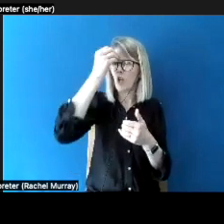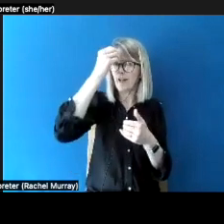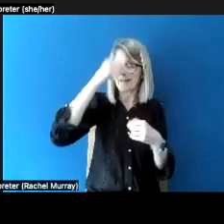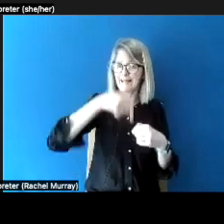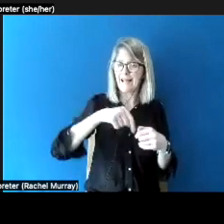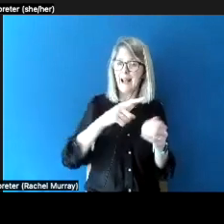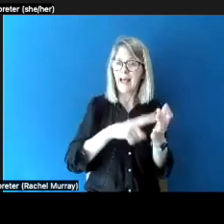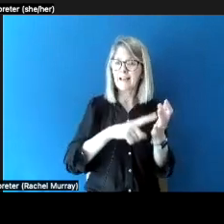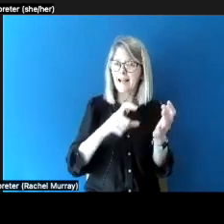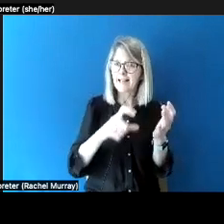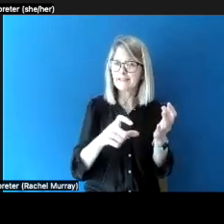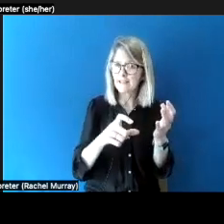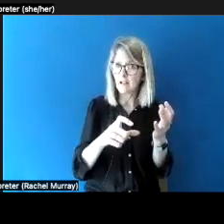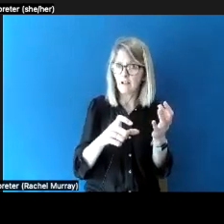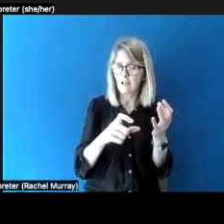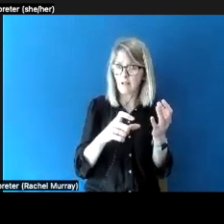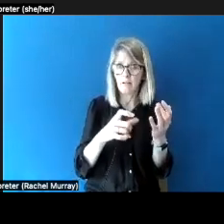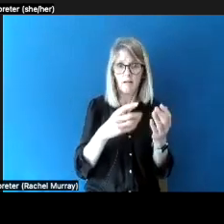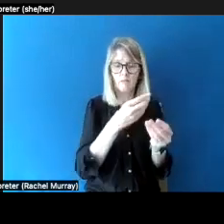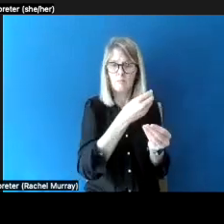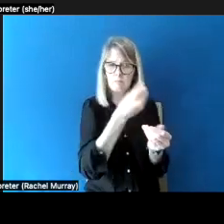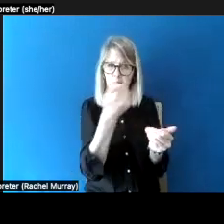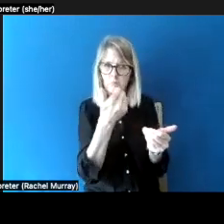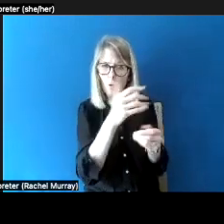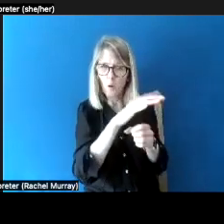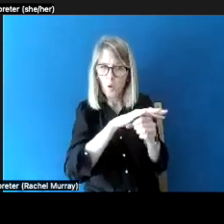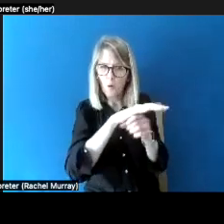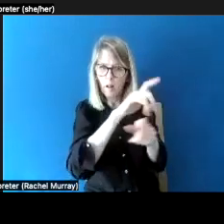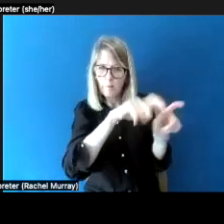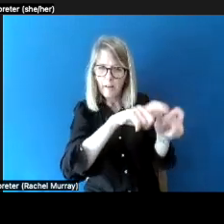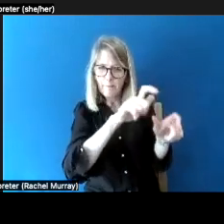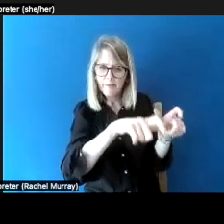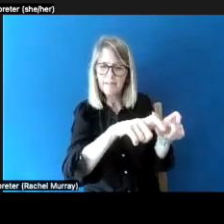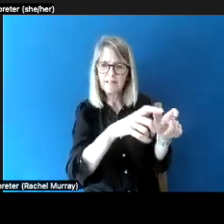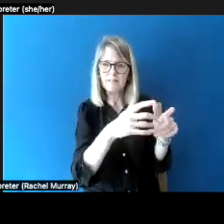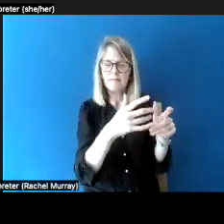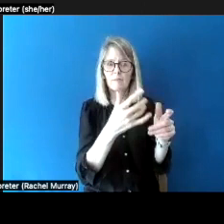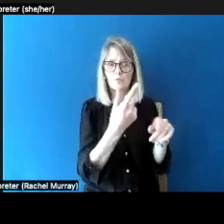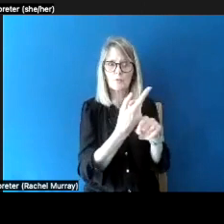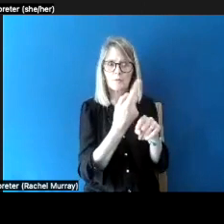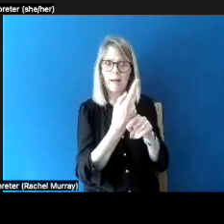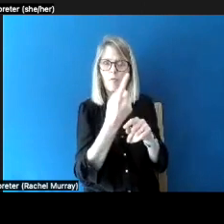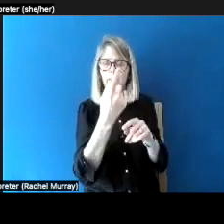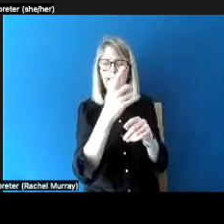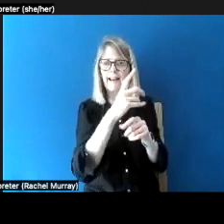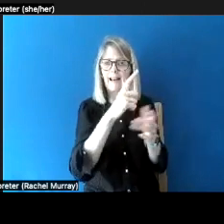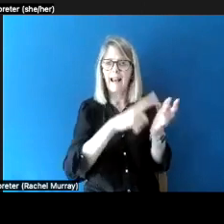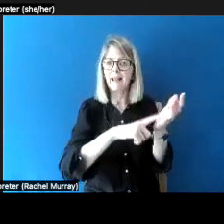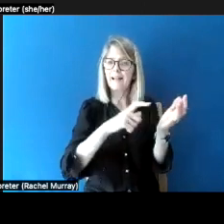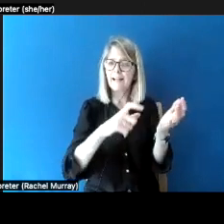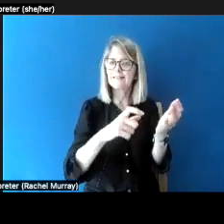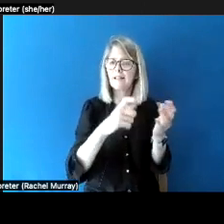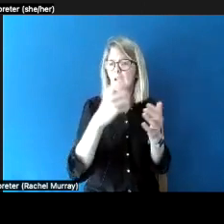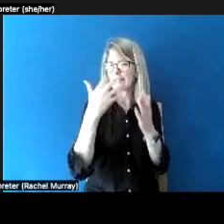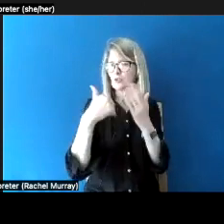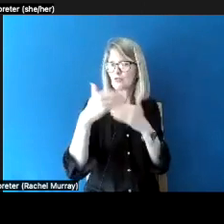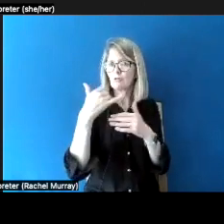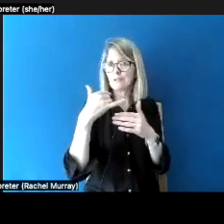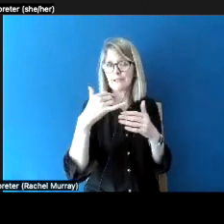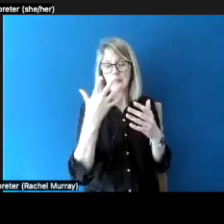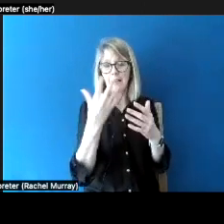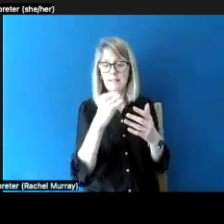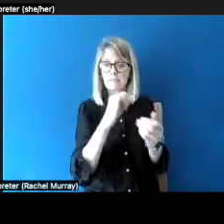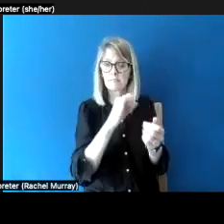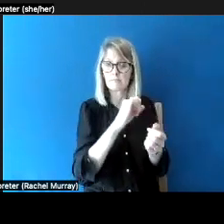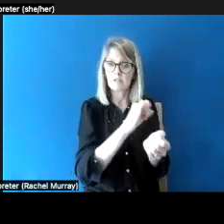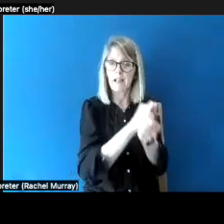several local members who are mentioned within the Lancaster's history who owned the slaves, but